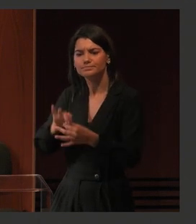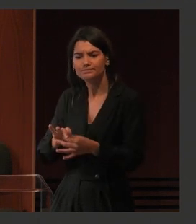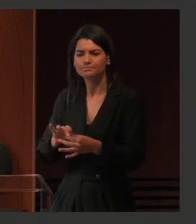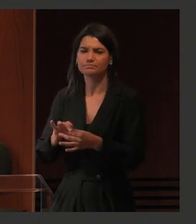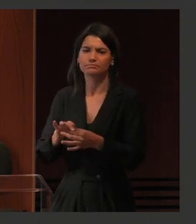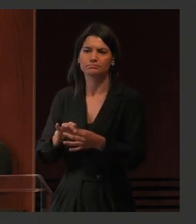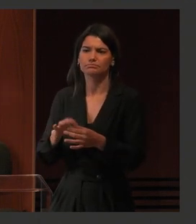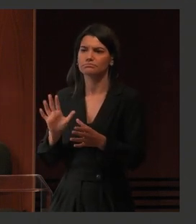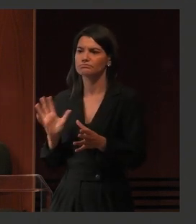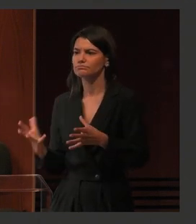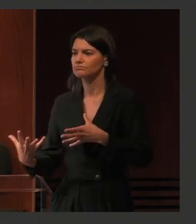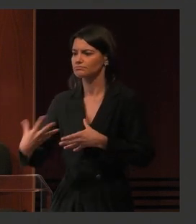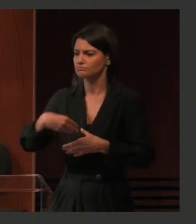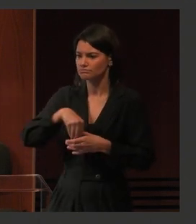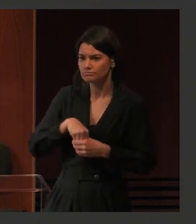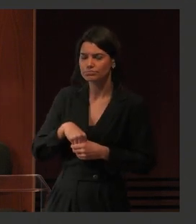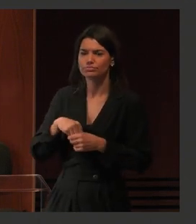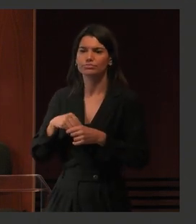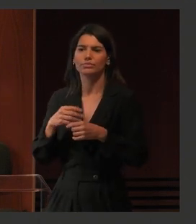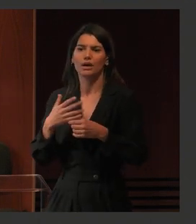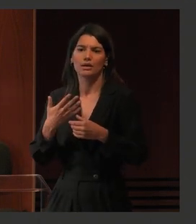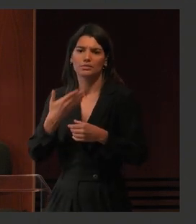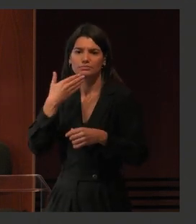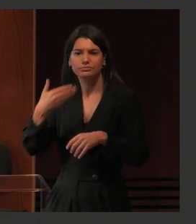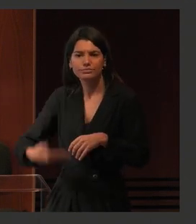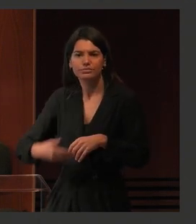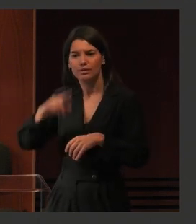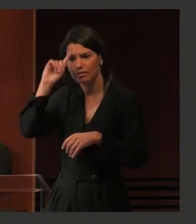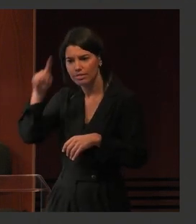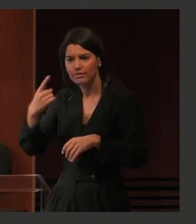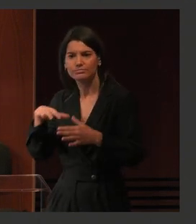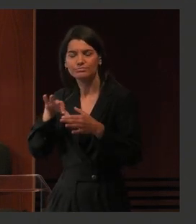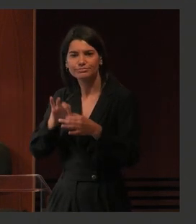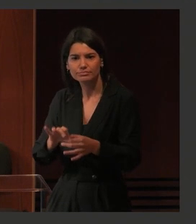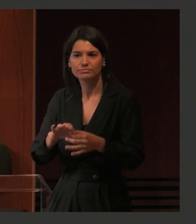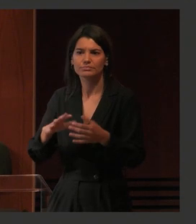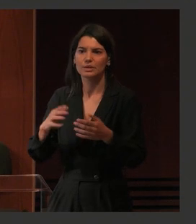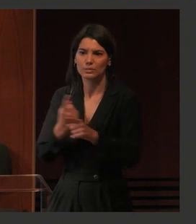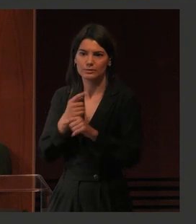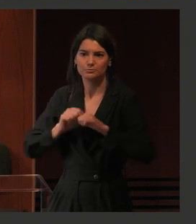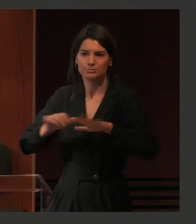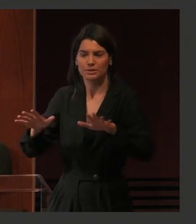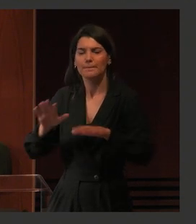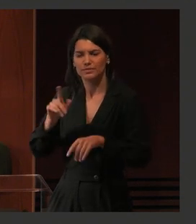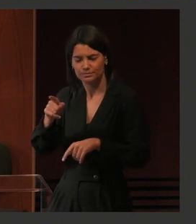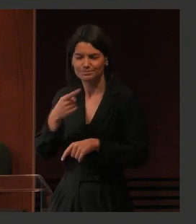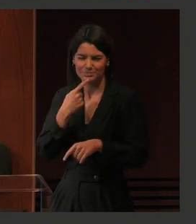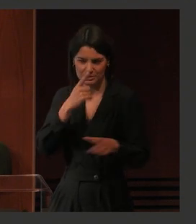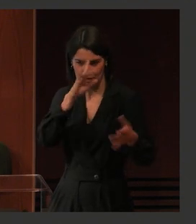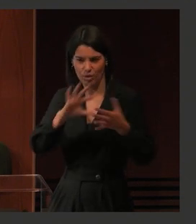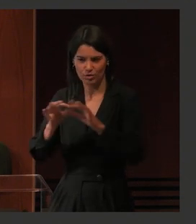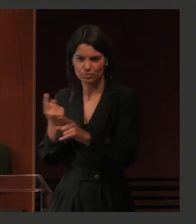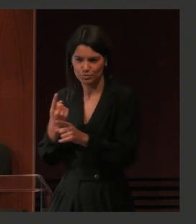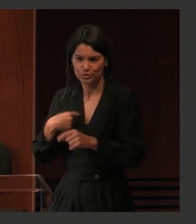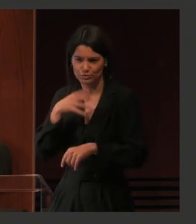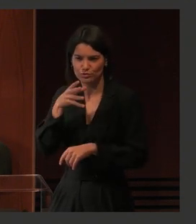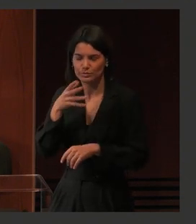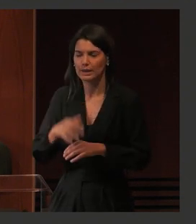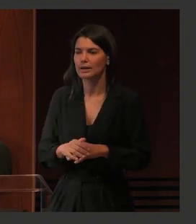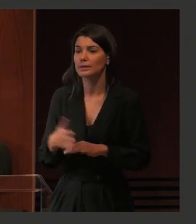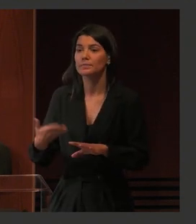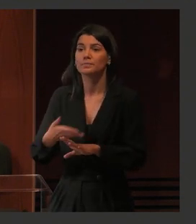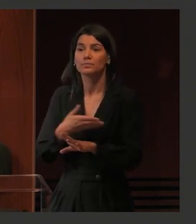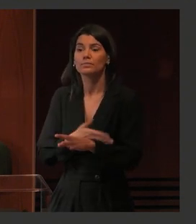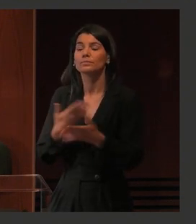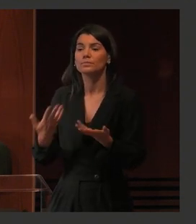literacy, but you will perhaps understand why I do this. So the role of the school library,